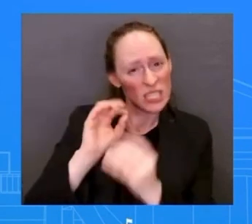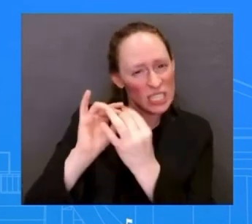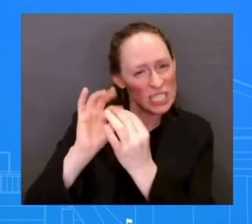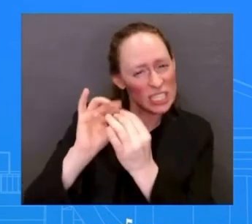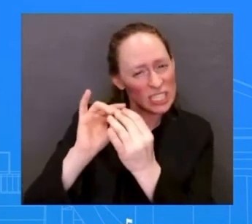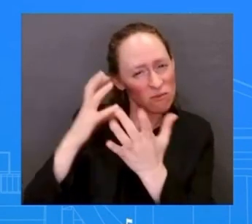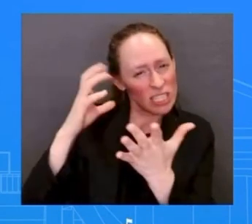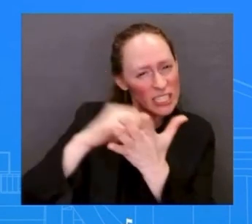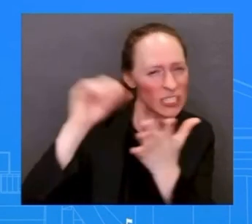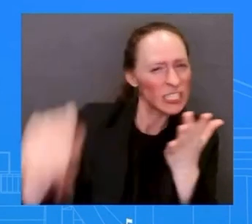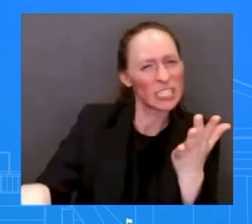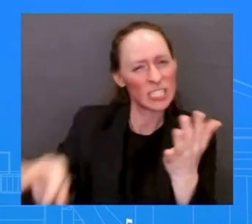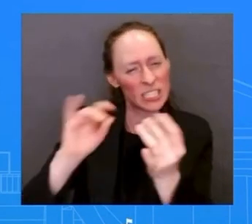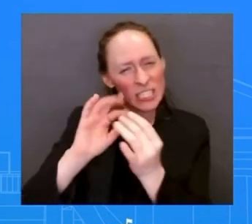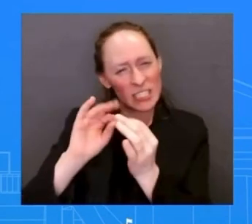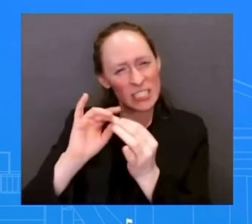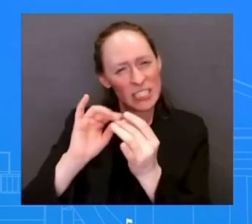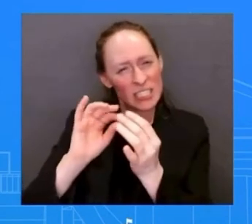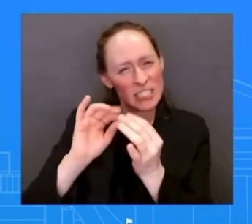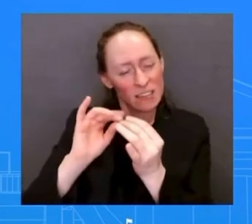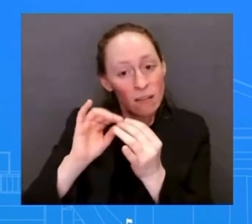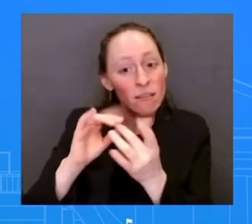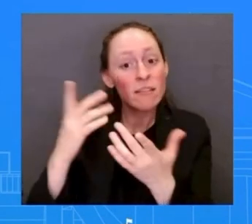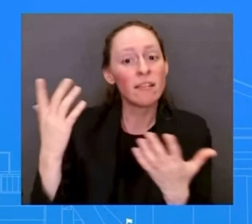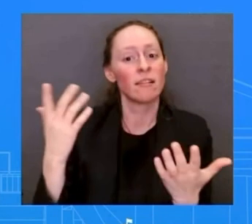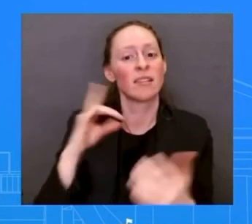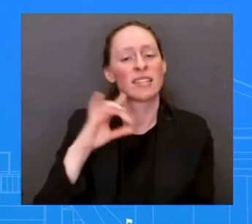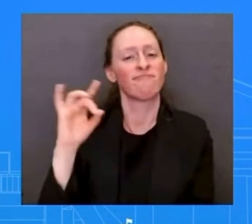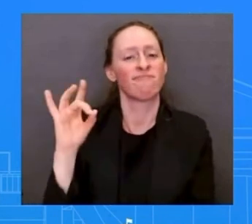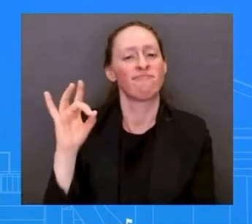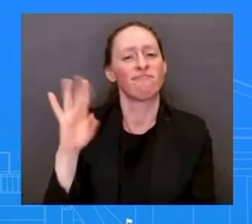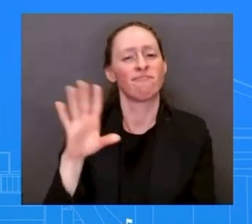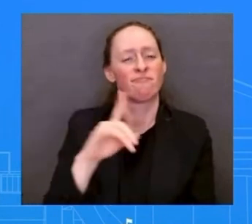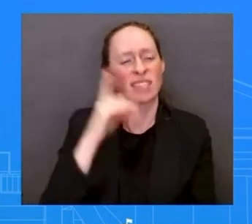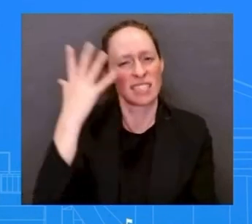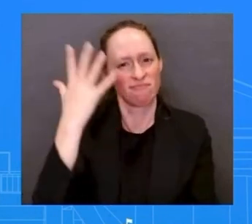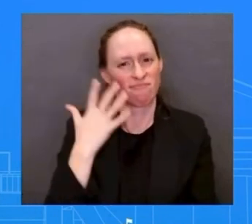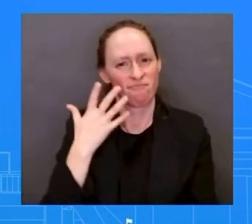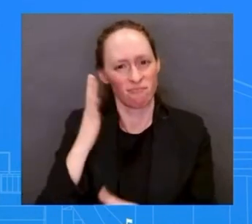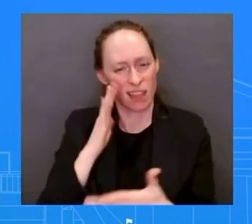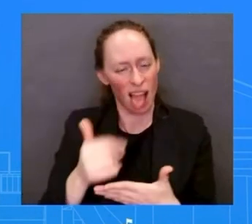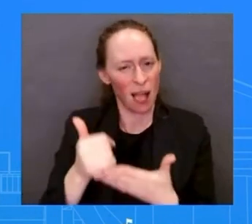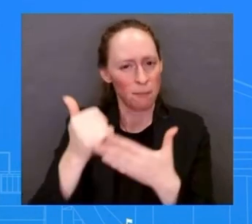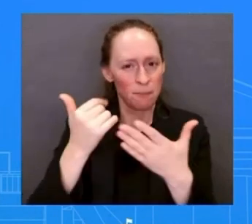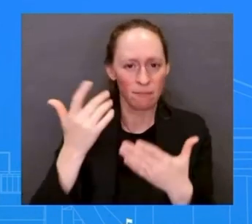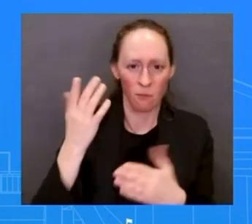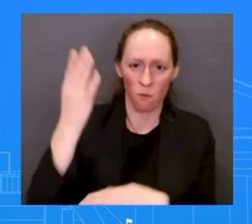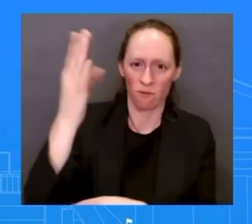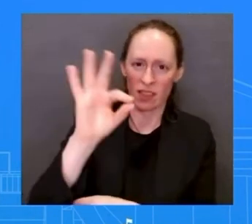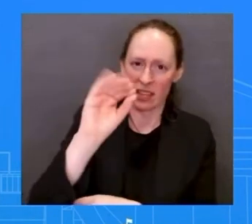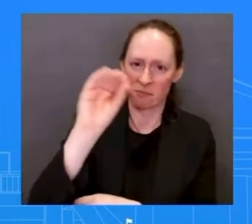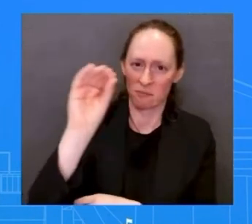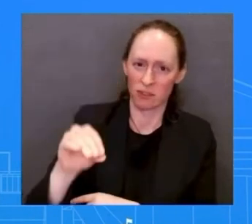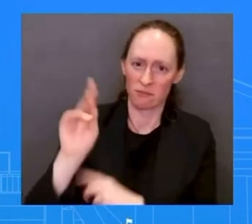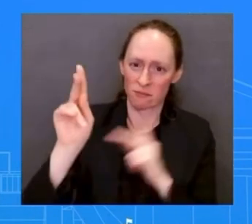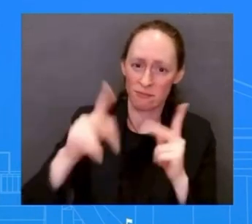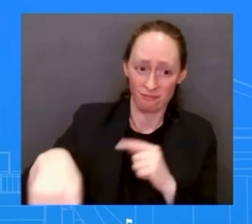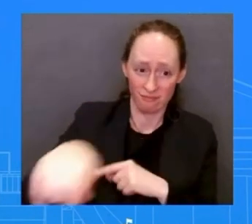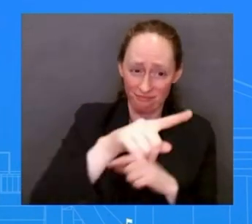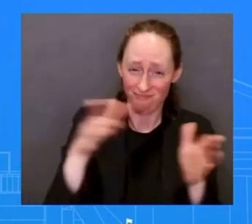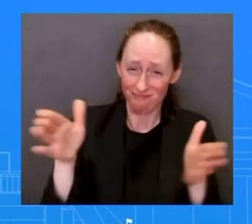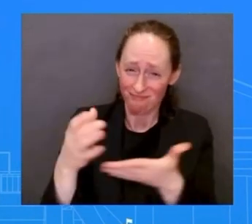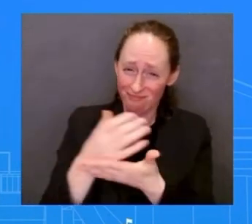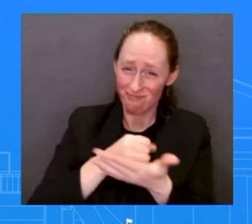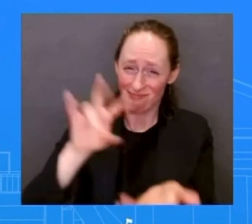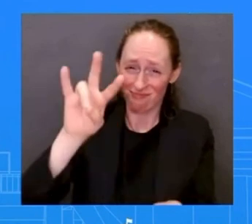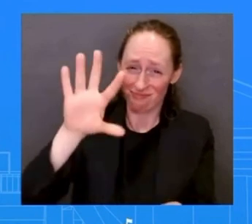is a plan that's going to give relief to 90% of the folks make less than $75,000. Why would we not want to offer